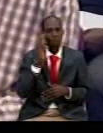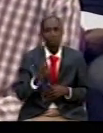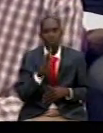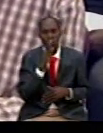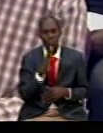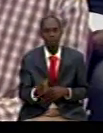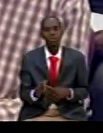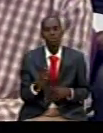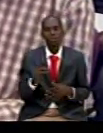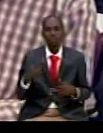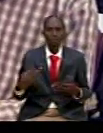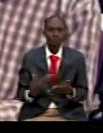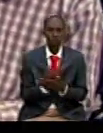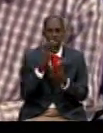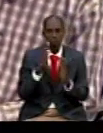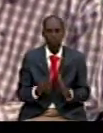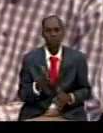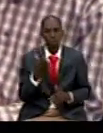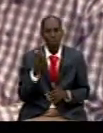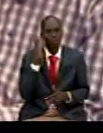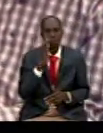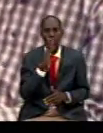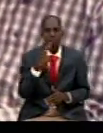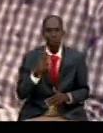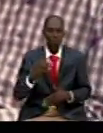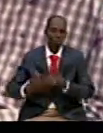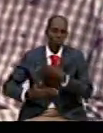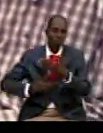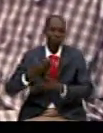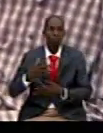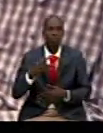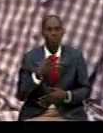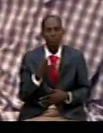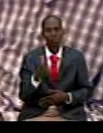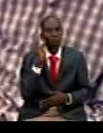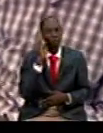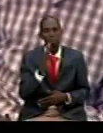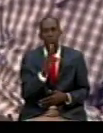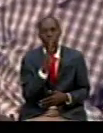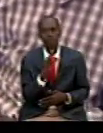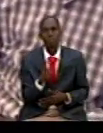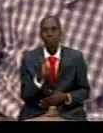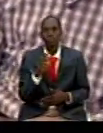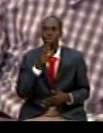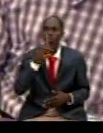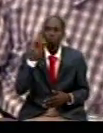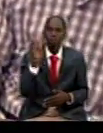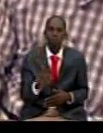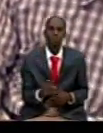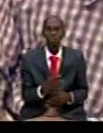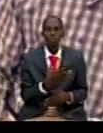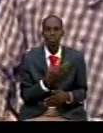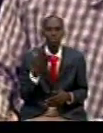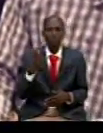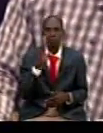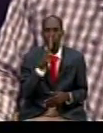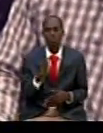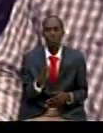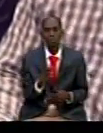There'll be regeneration. There'll be reassurance. There'll be righteousness. There will